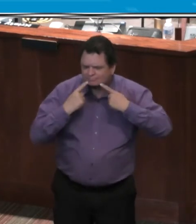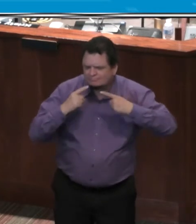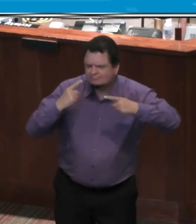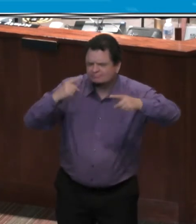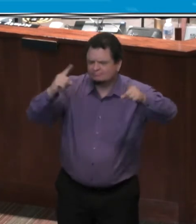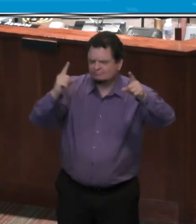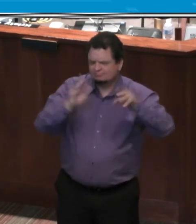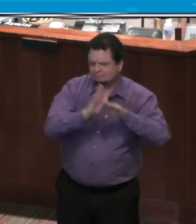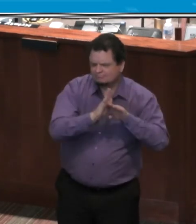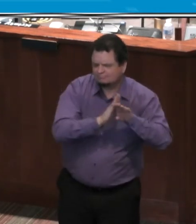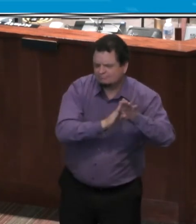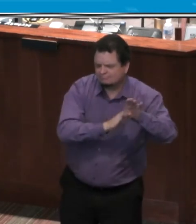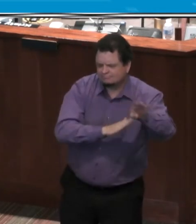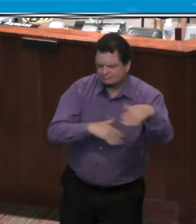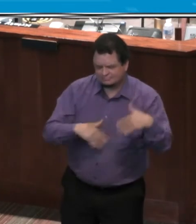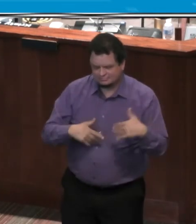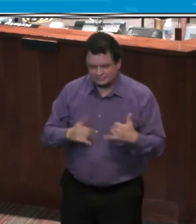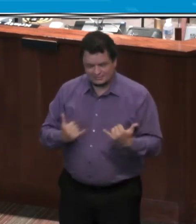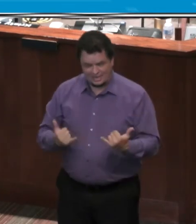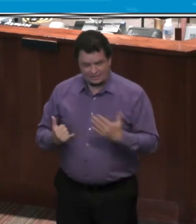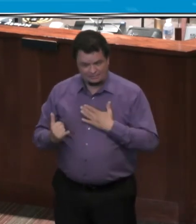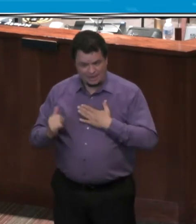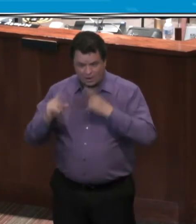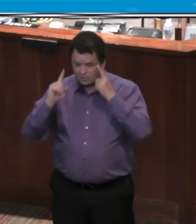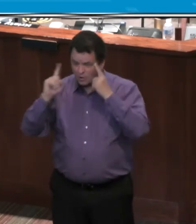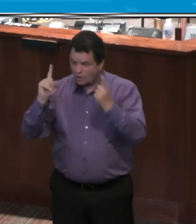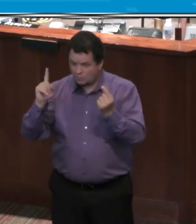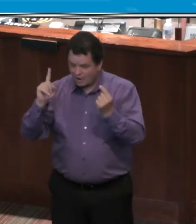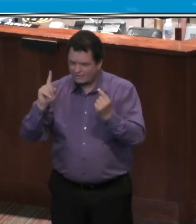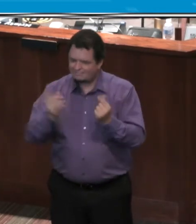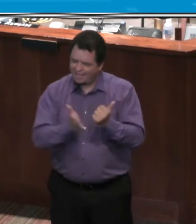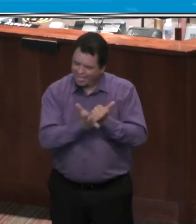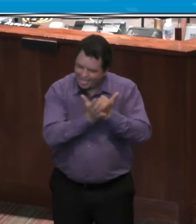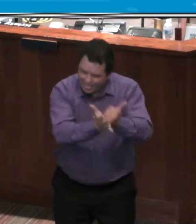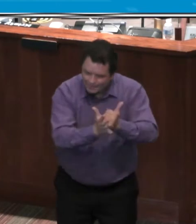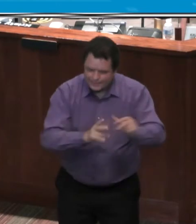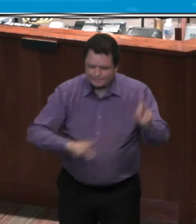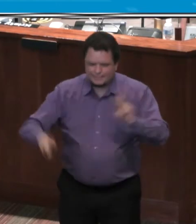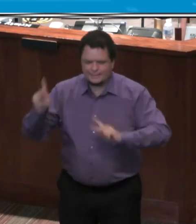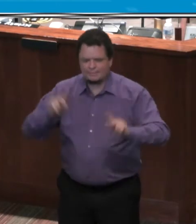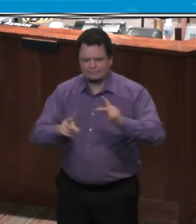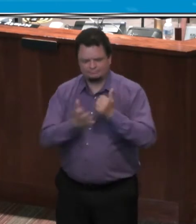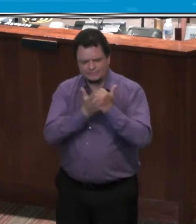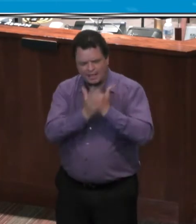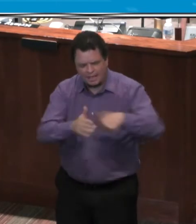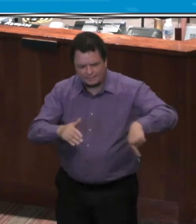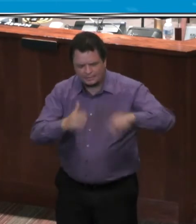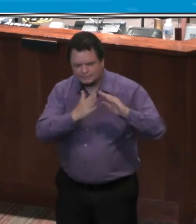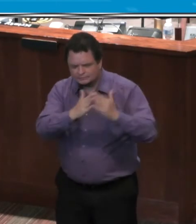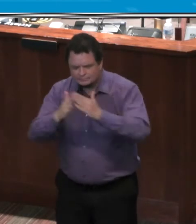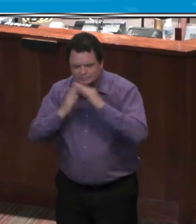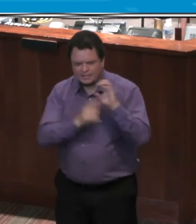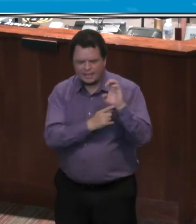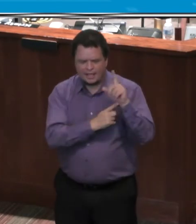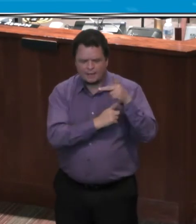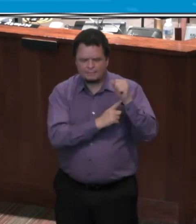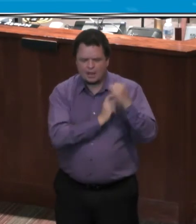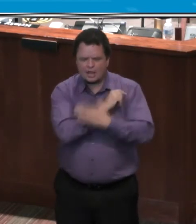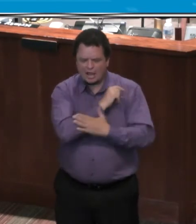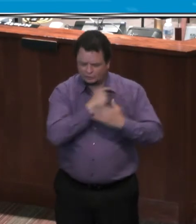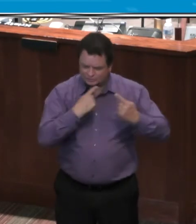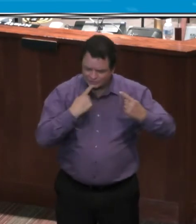again, help achieve those things for the county, El Paso County, and move forward and